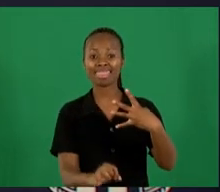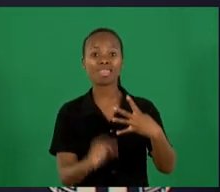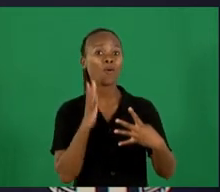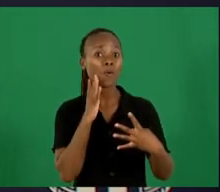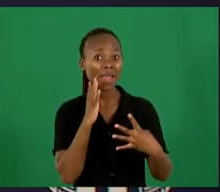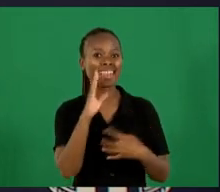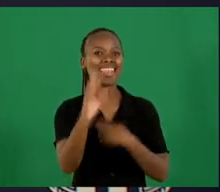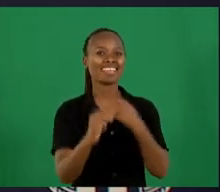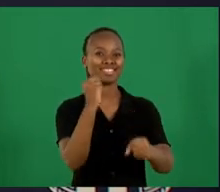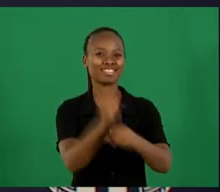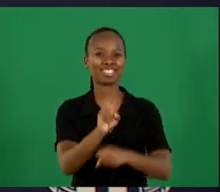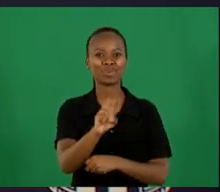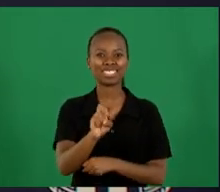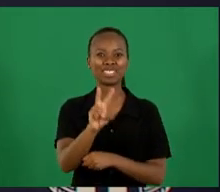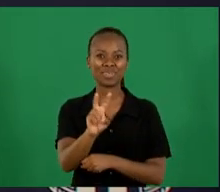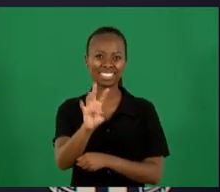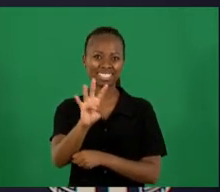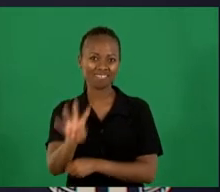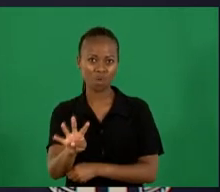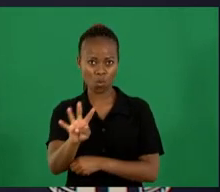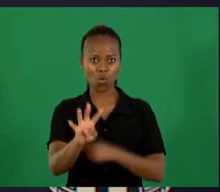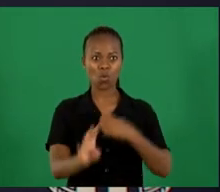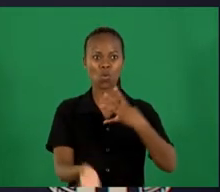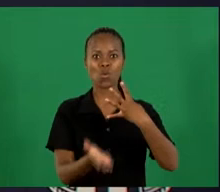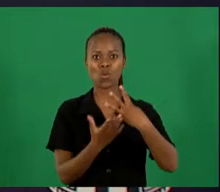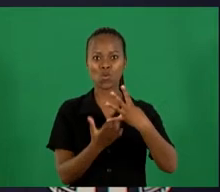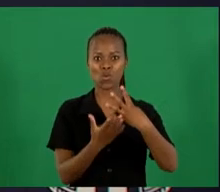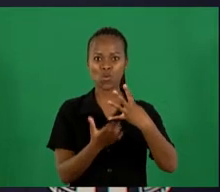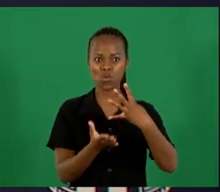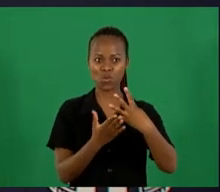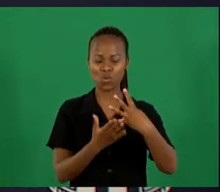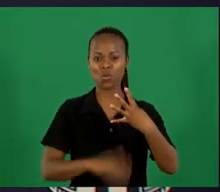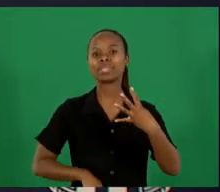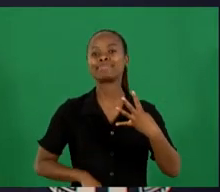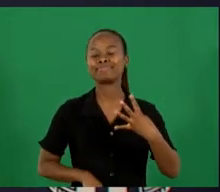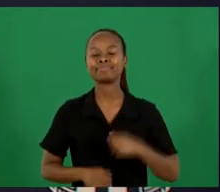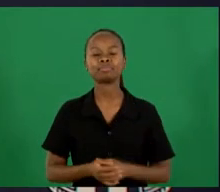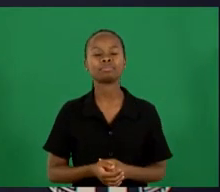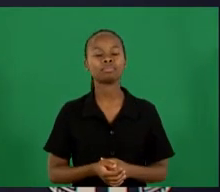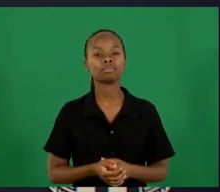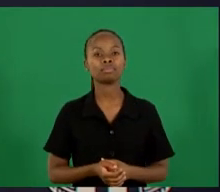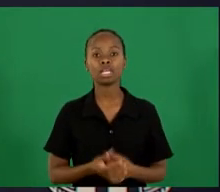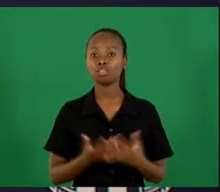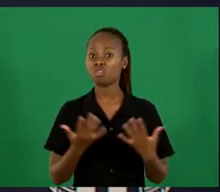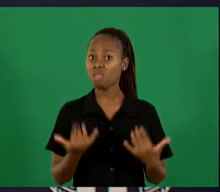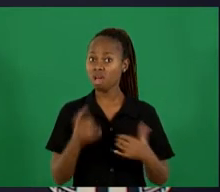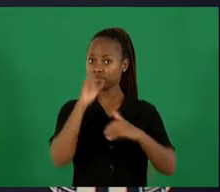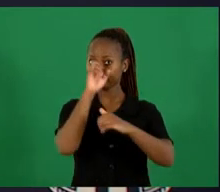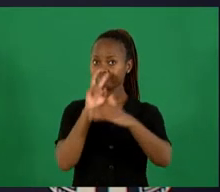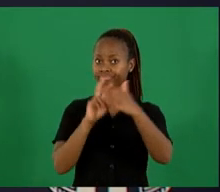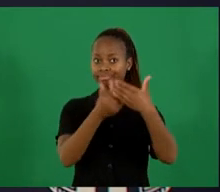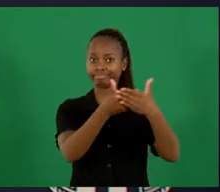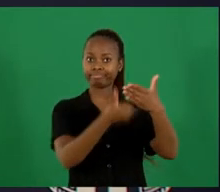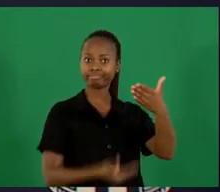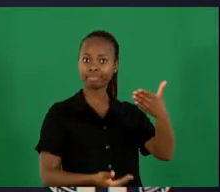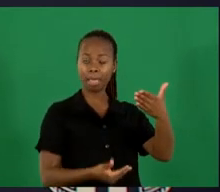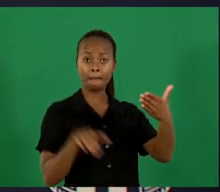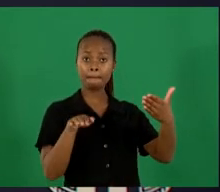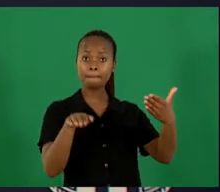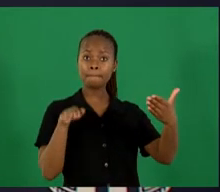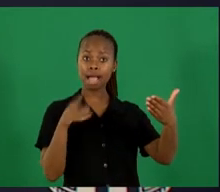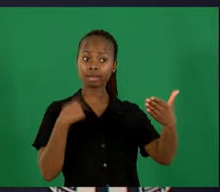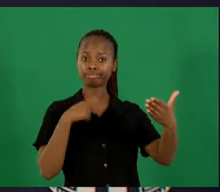The forecast takes into account the policy rate trajectory indicated by the bank's quarterly projection